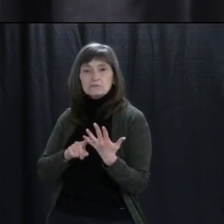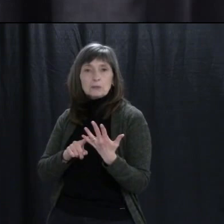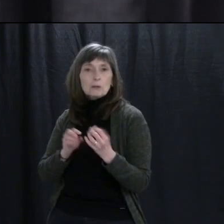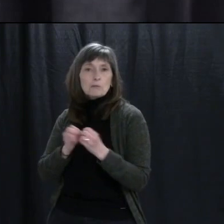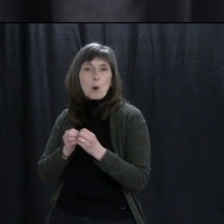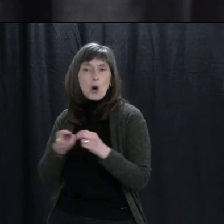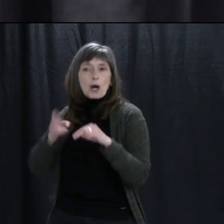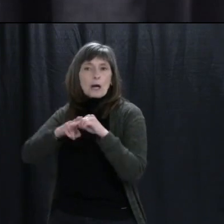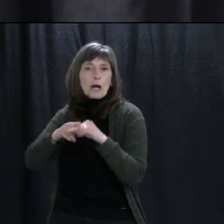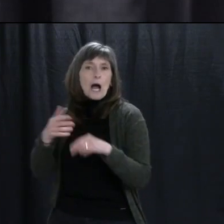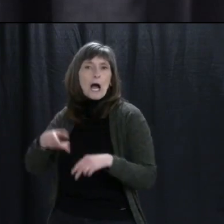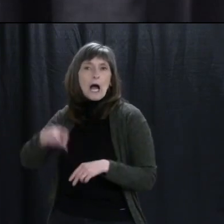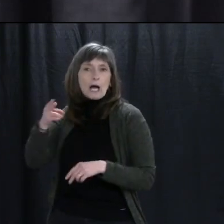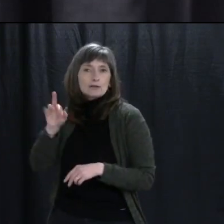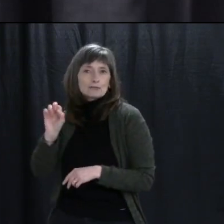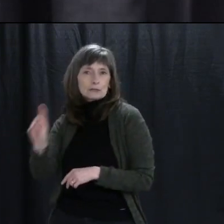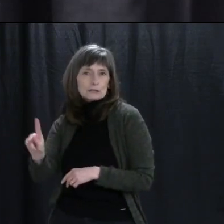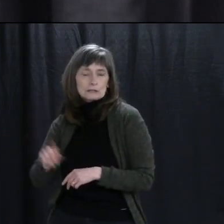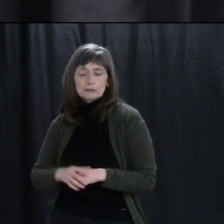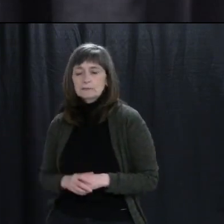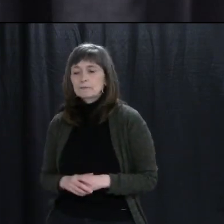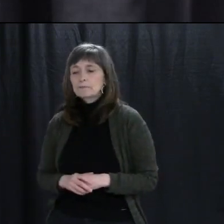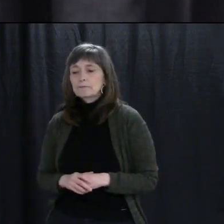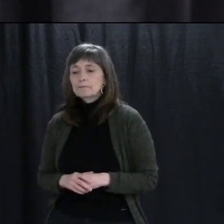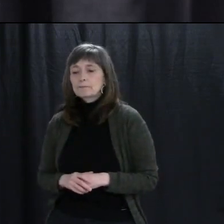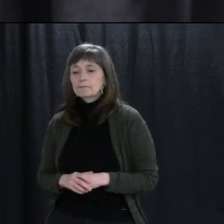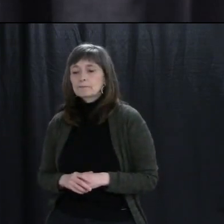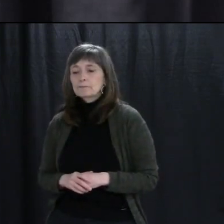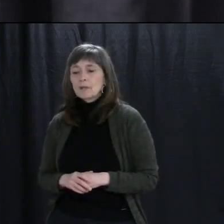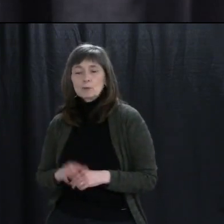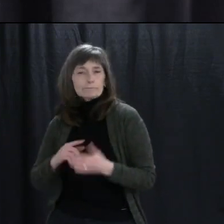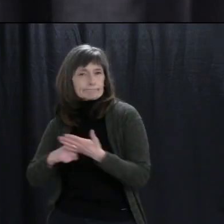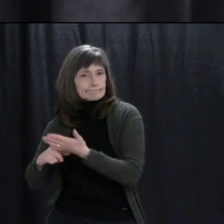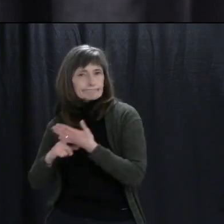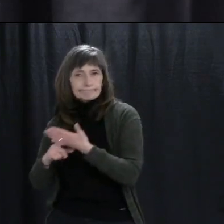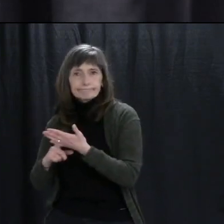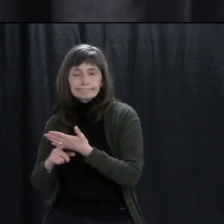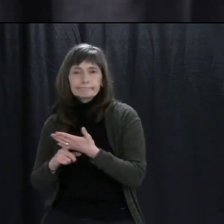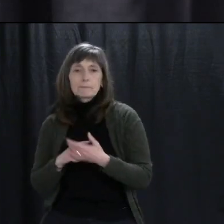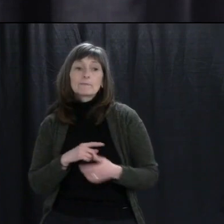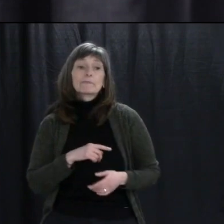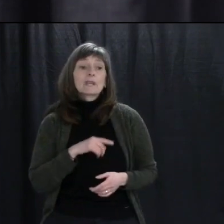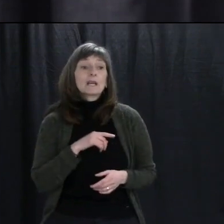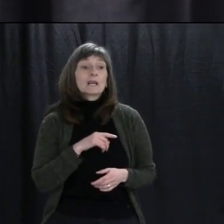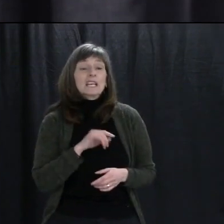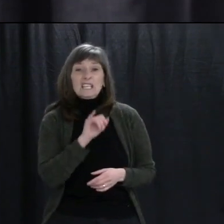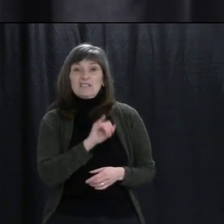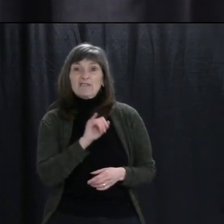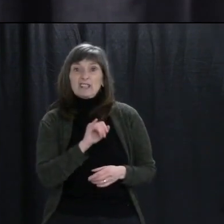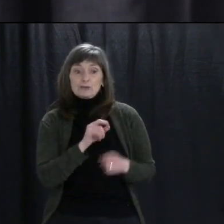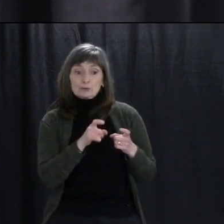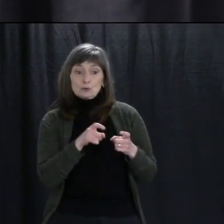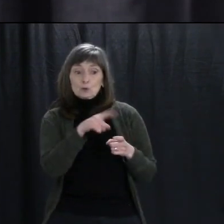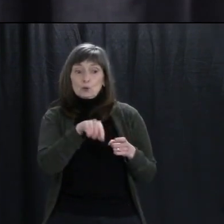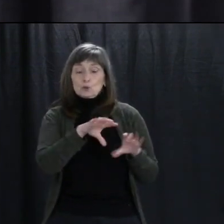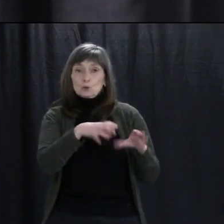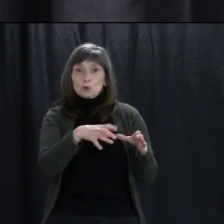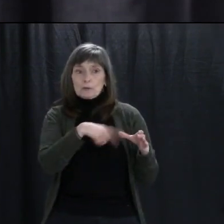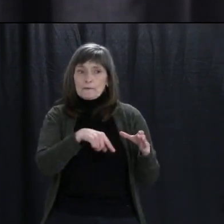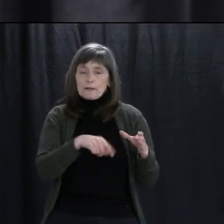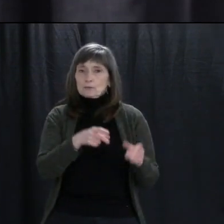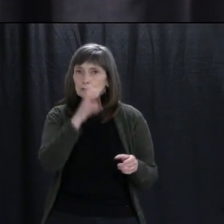risk. There are very clear guidelines from infection and control. There are very clear guidelines